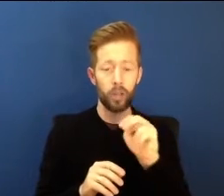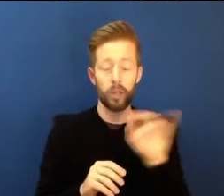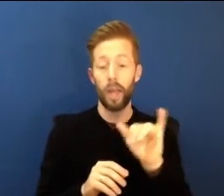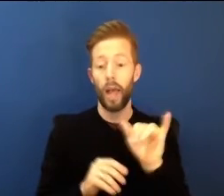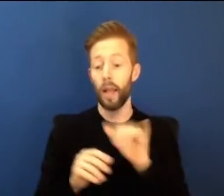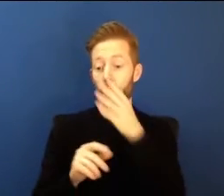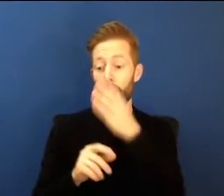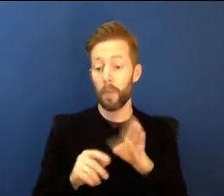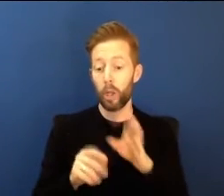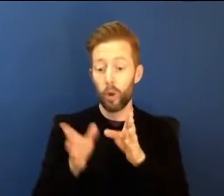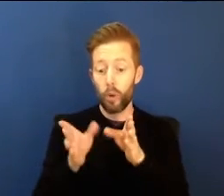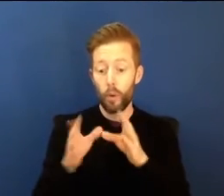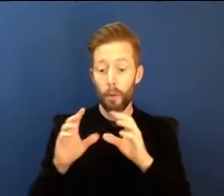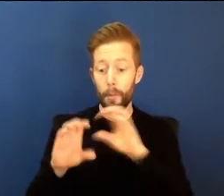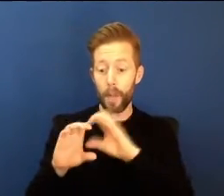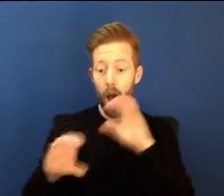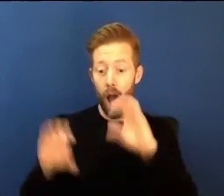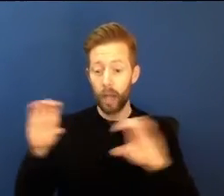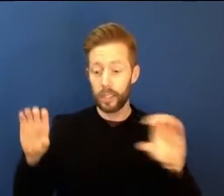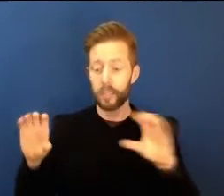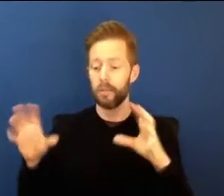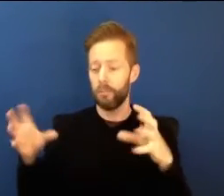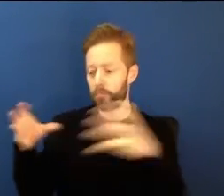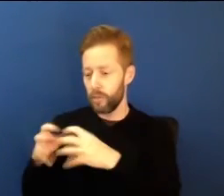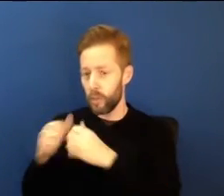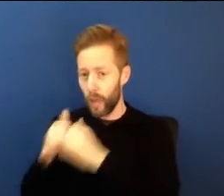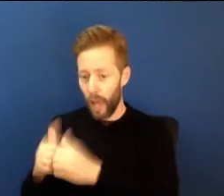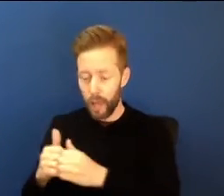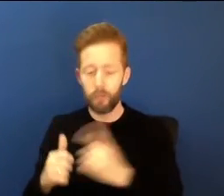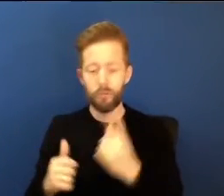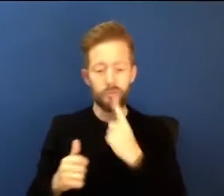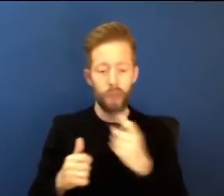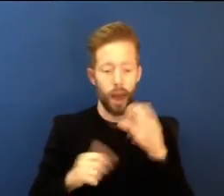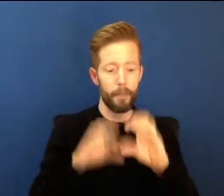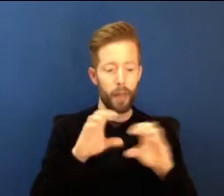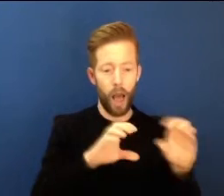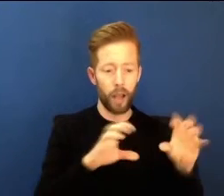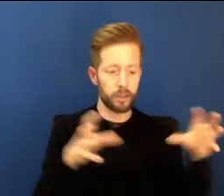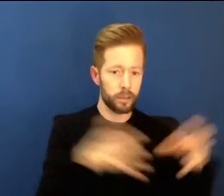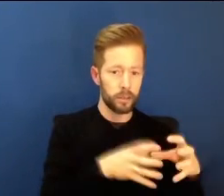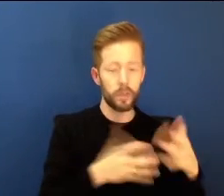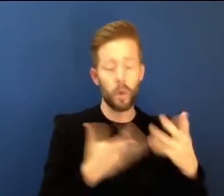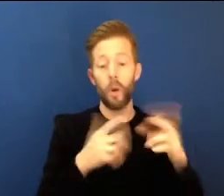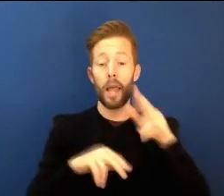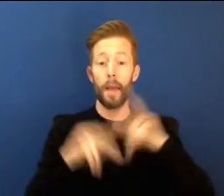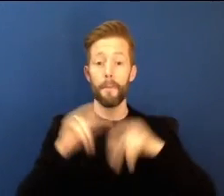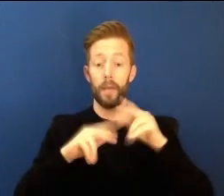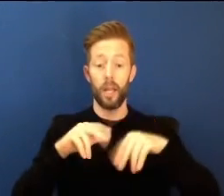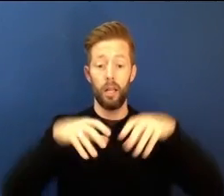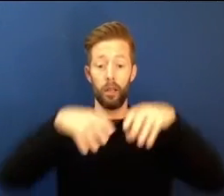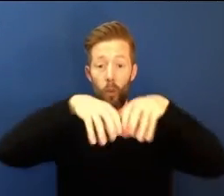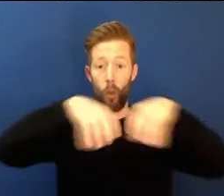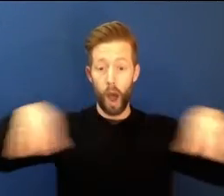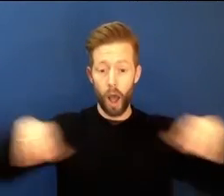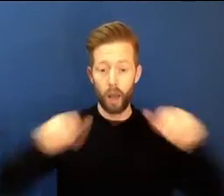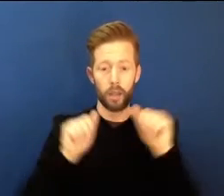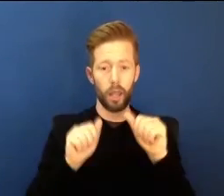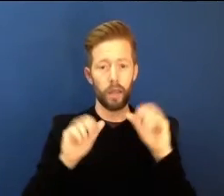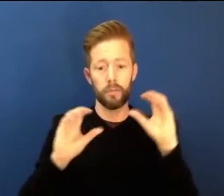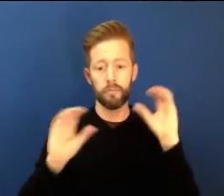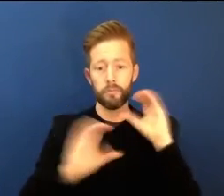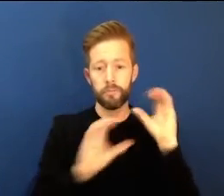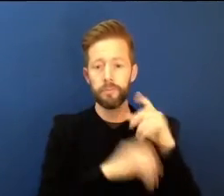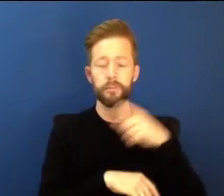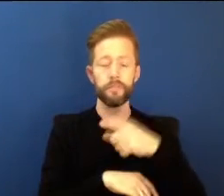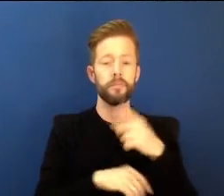all the blue blocks in this pile and all the red blocks in this pile. Yeah. Or if they build a wall, and you can